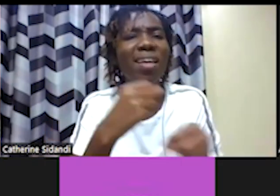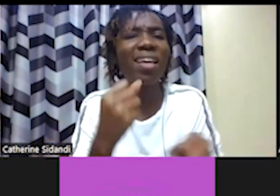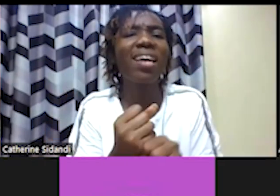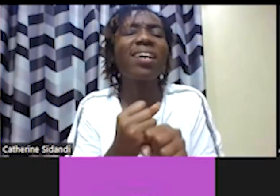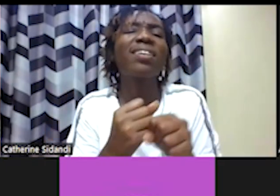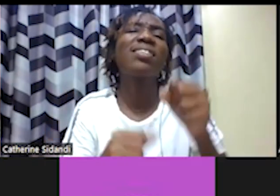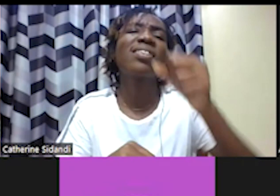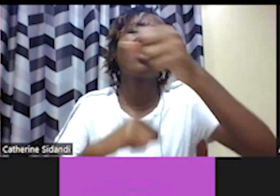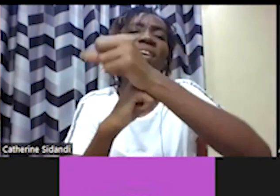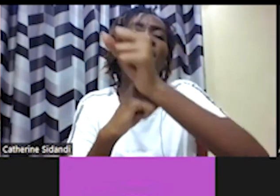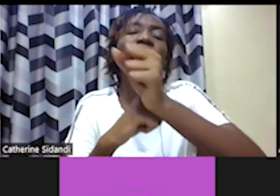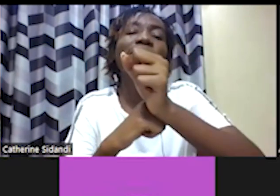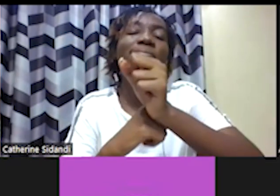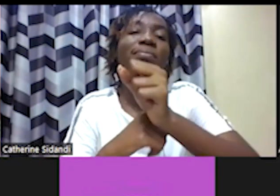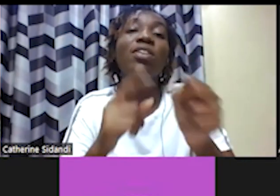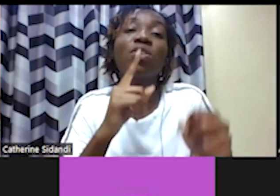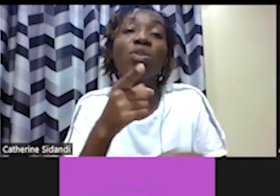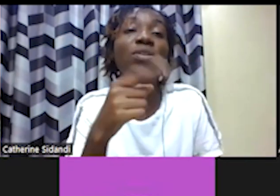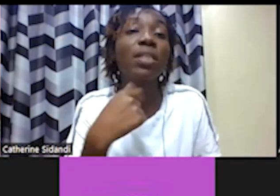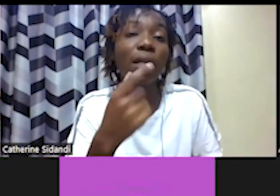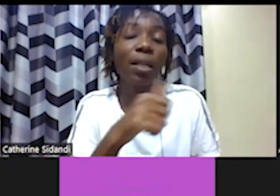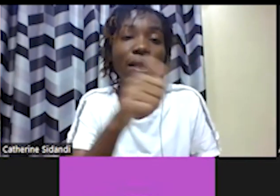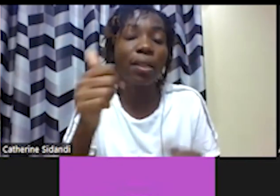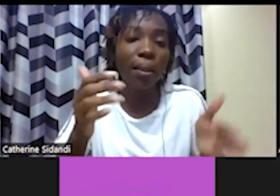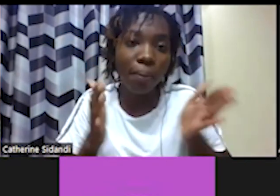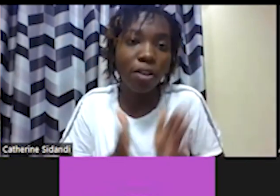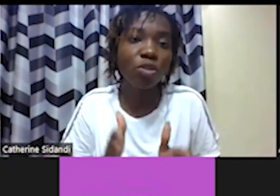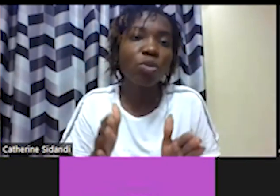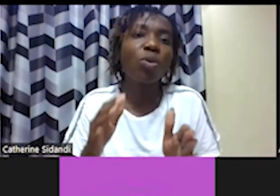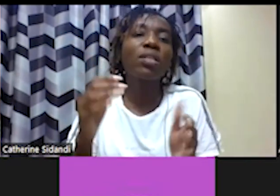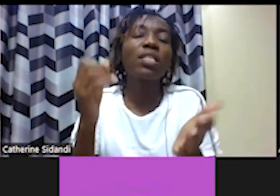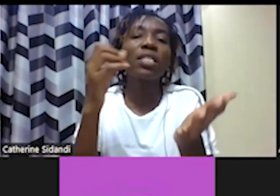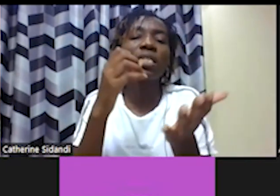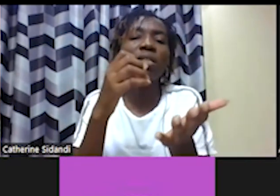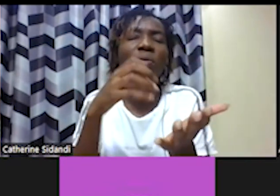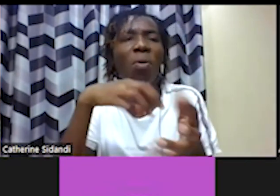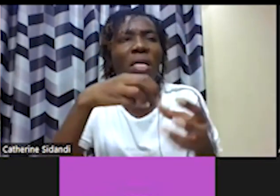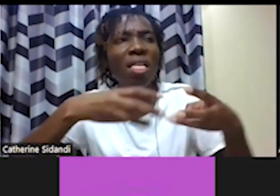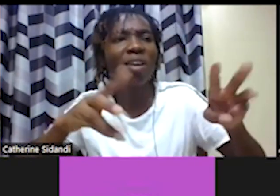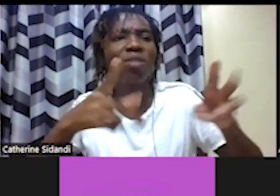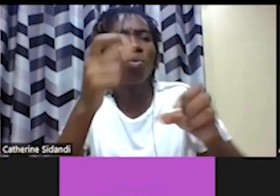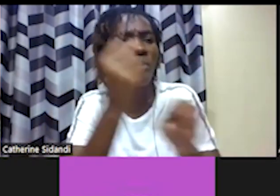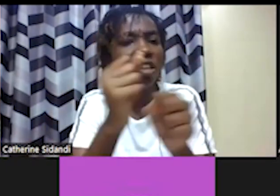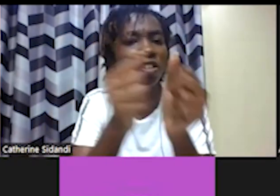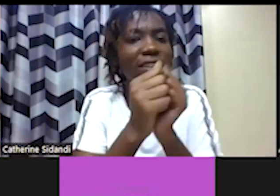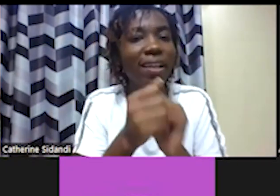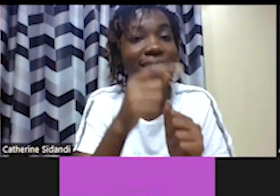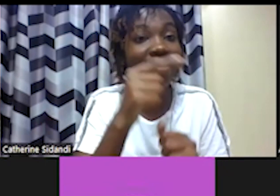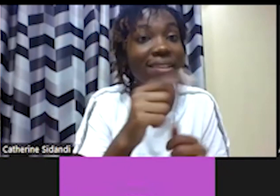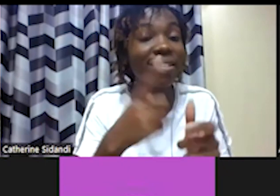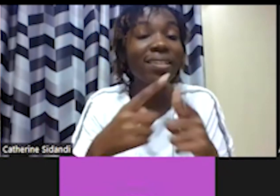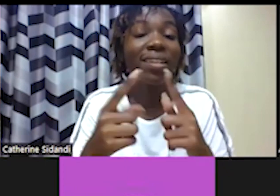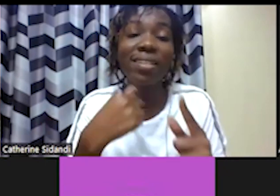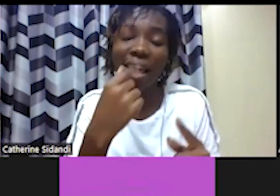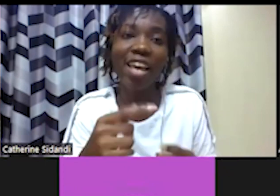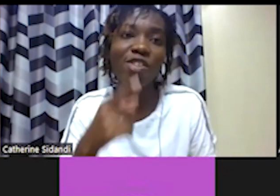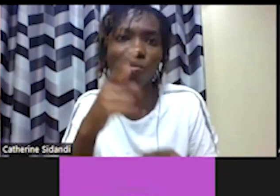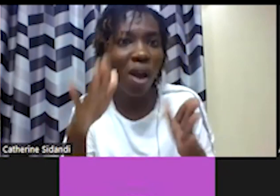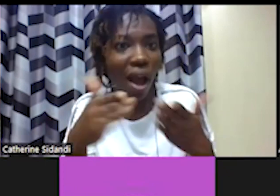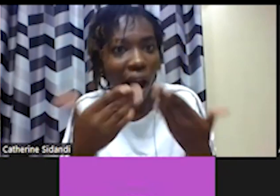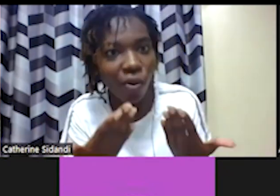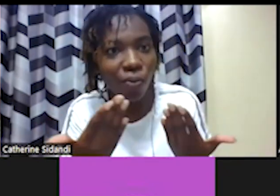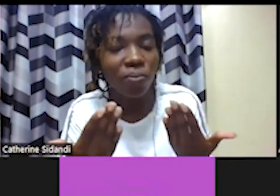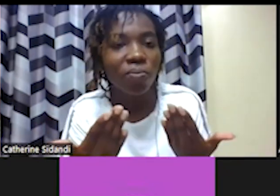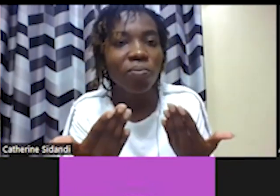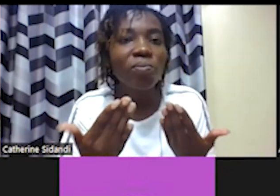supported. You could just tell another person in an office scenario that, yes, please work together with this, and just say, how are you? You know, talk